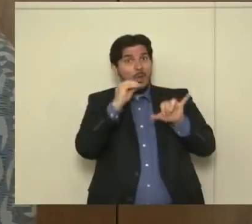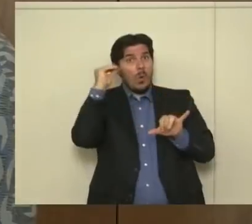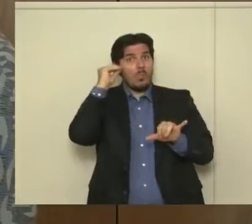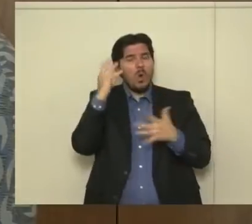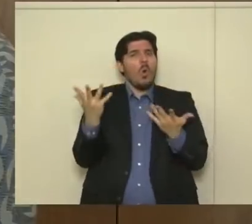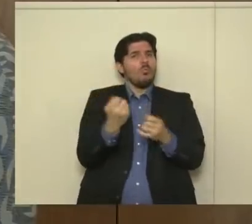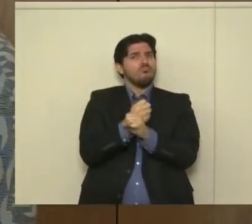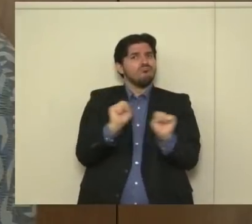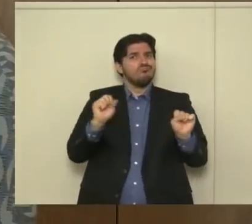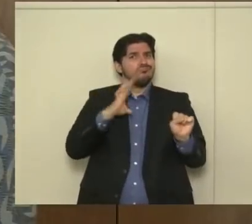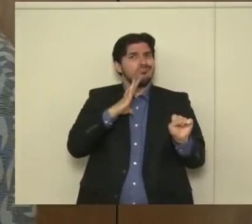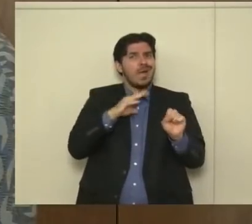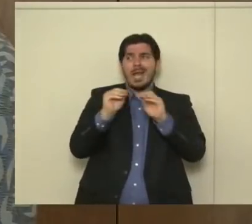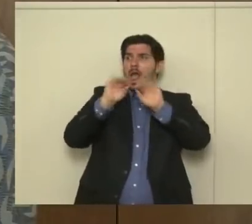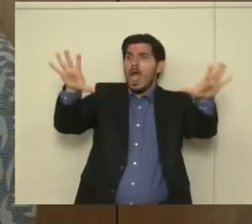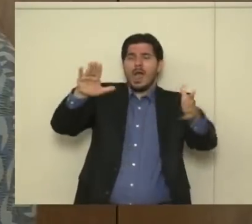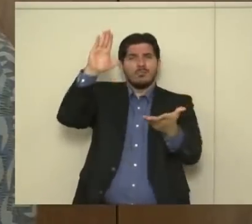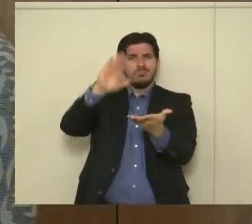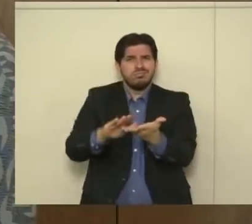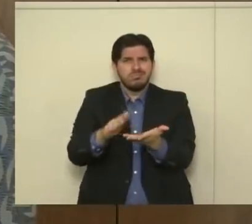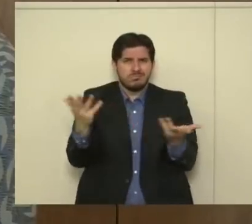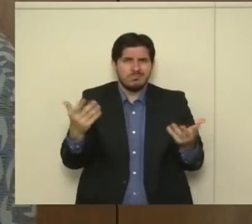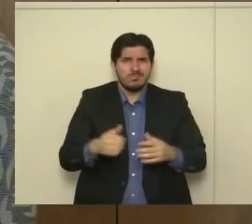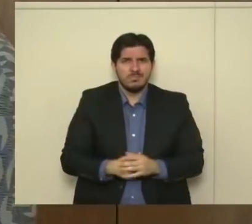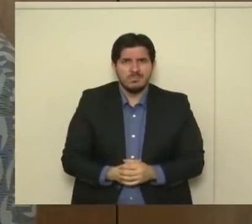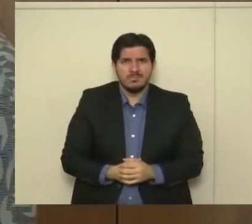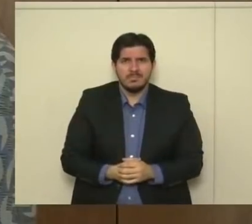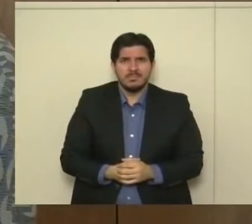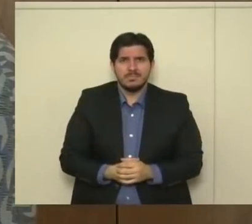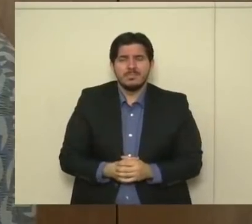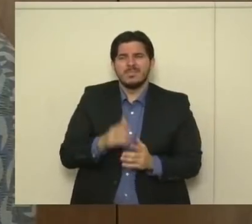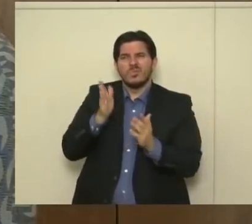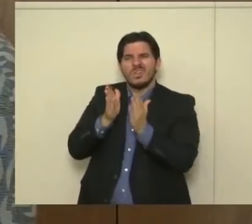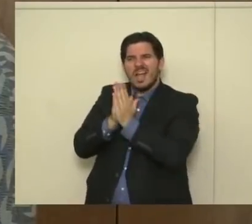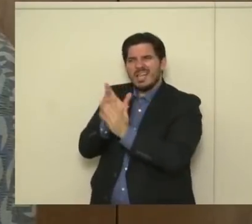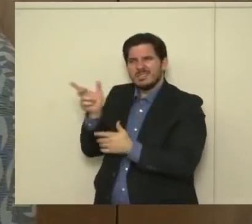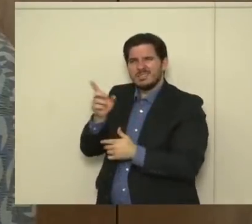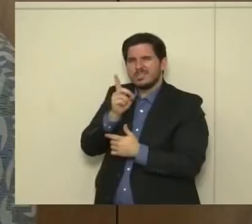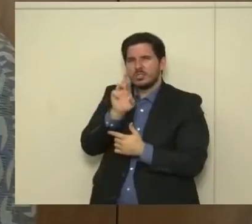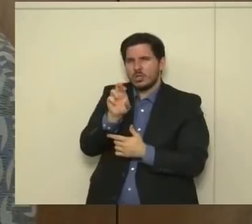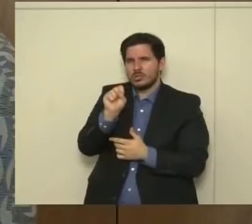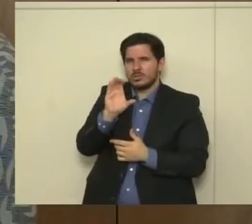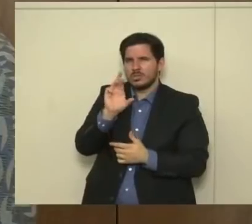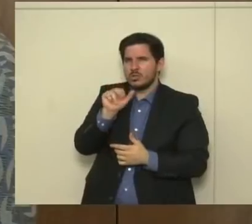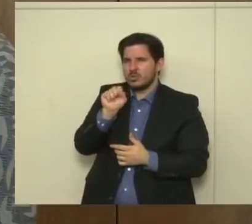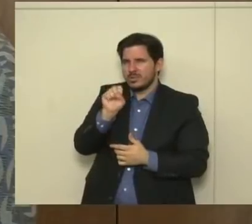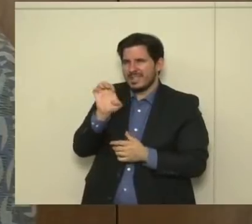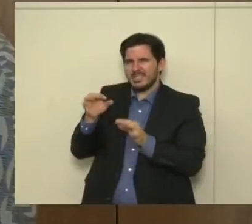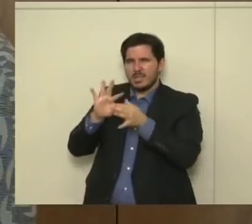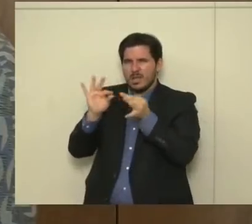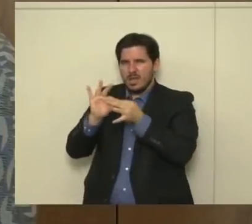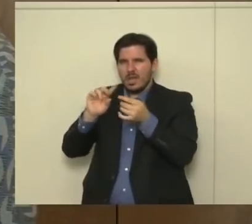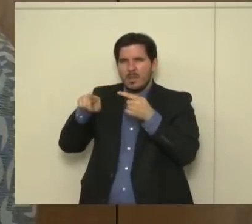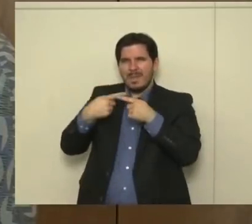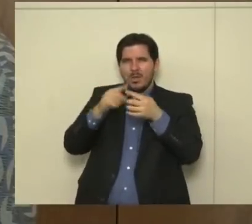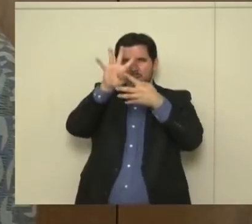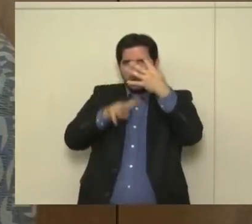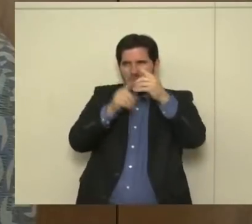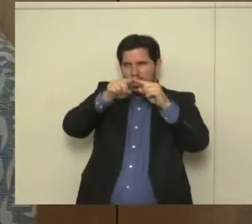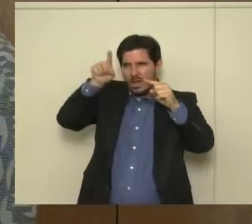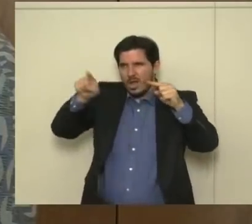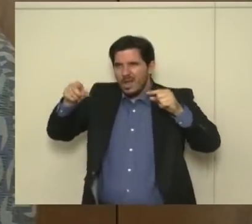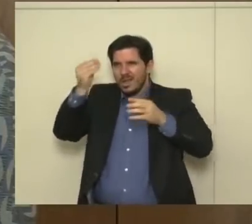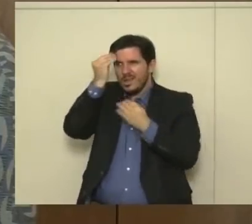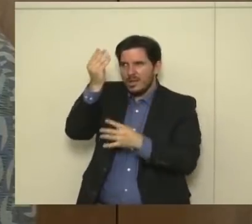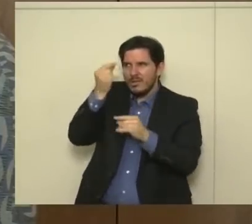talk about how they do this virus modeling, but I believe in large part it's what we typically know about cold and flu season